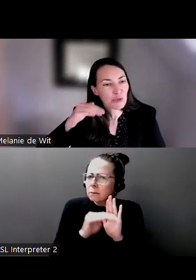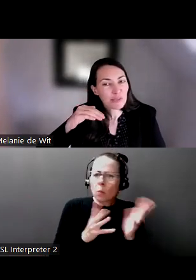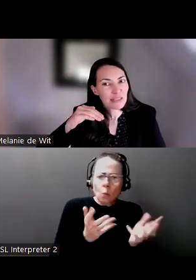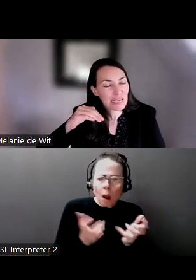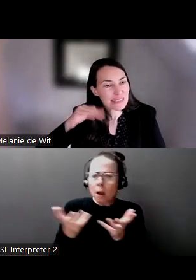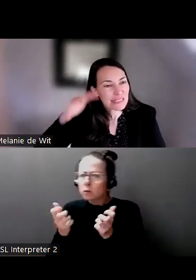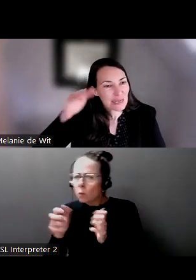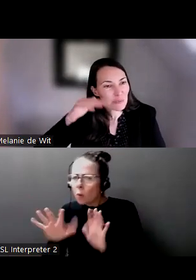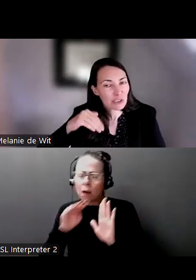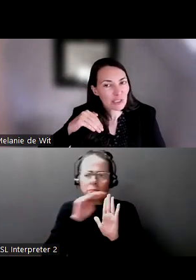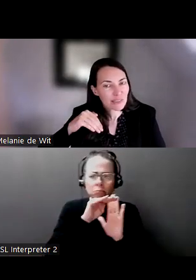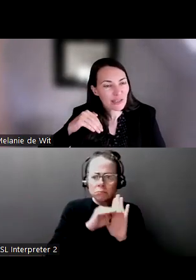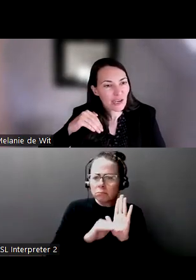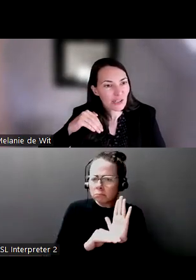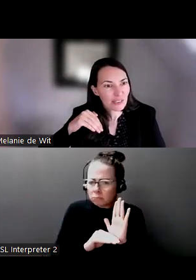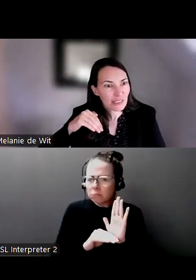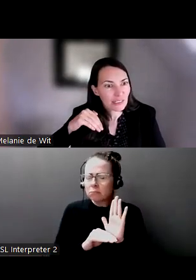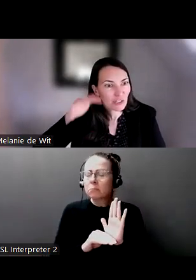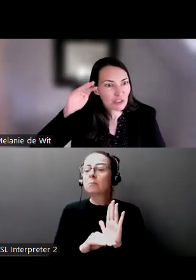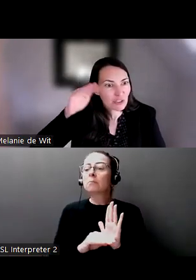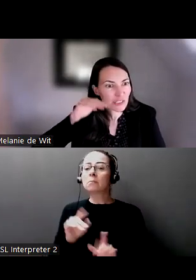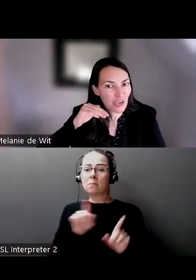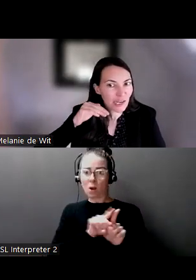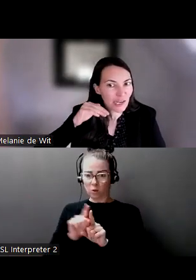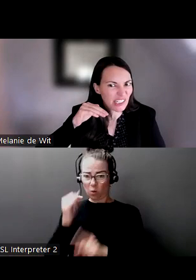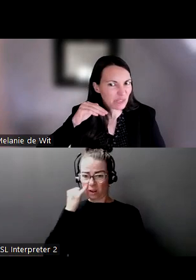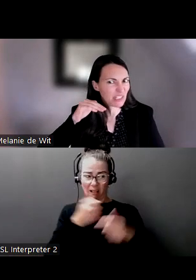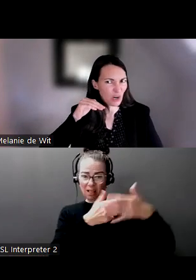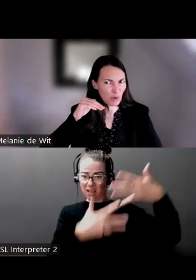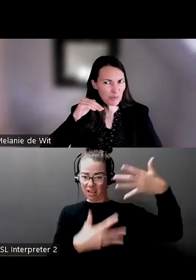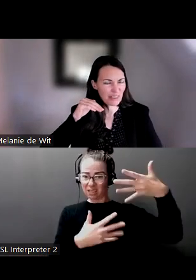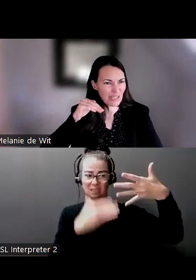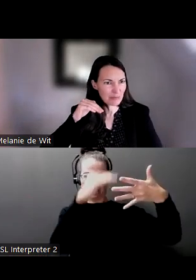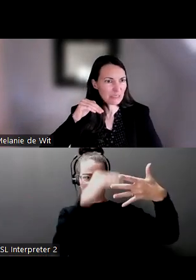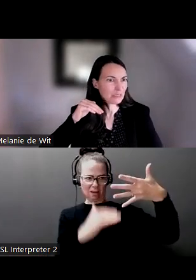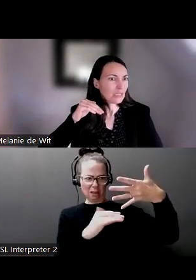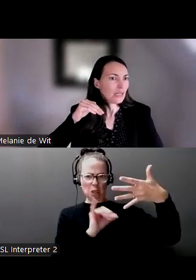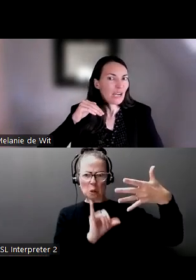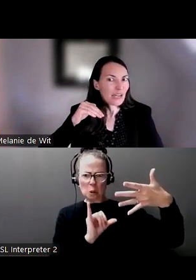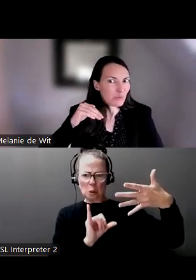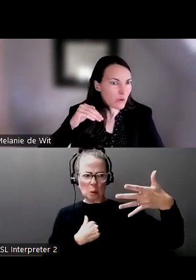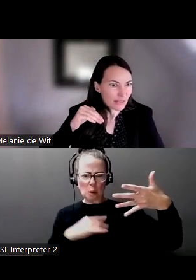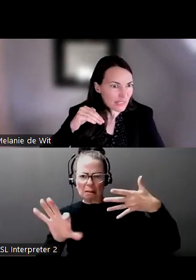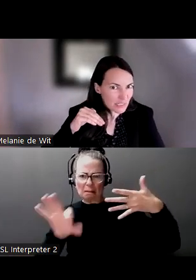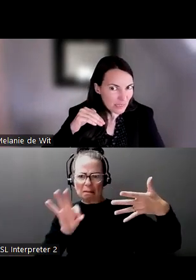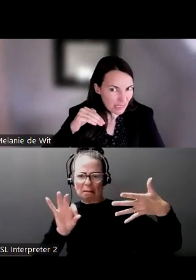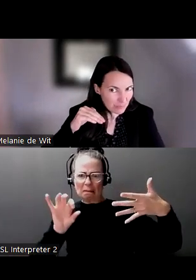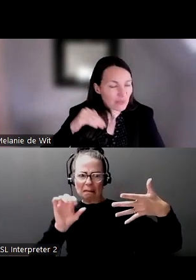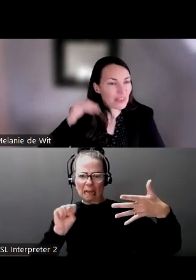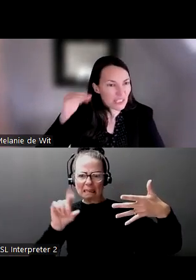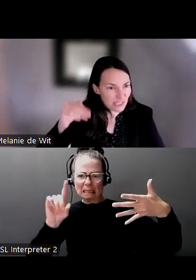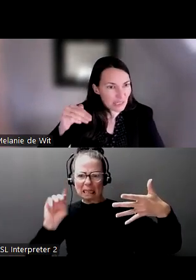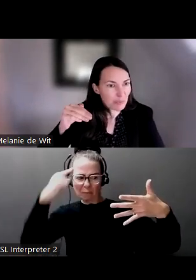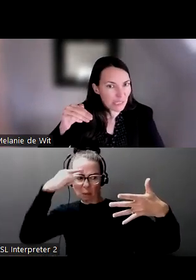otherwise wouldn't be the SDM, when you look at that hierarchy, you know, if you looked at the hierarchy and you went, oh, it would be them, I don't want it to be